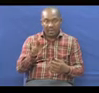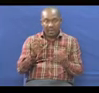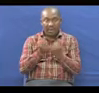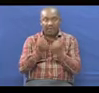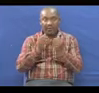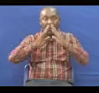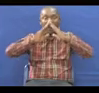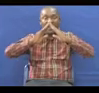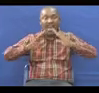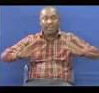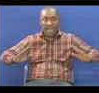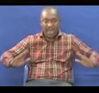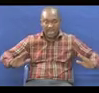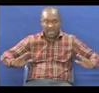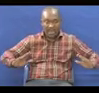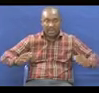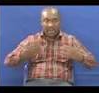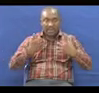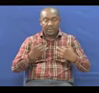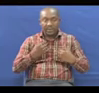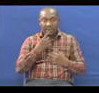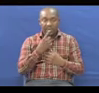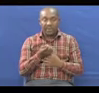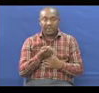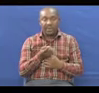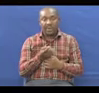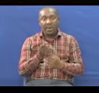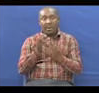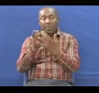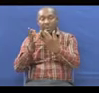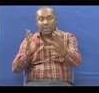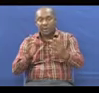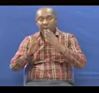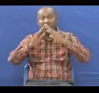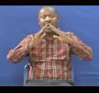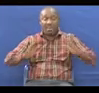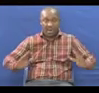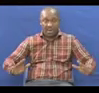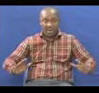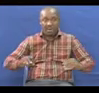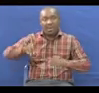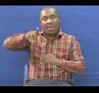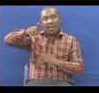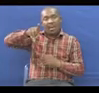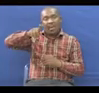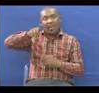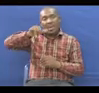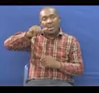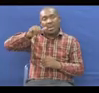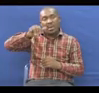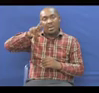structures where we can develop the so-called a population pyramid. Now a population pyramid, it is the way